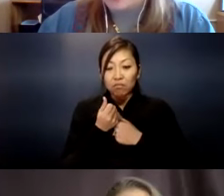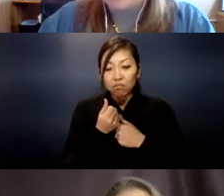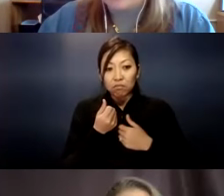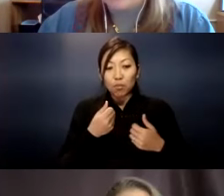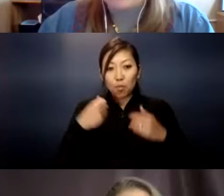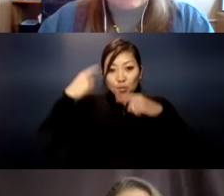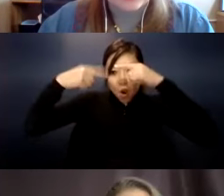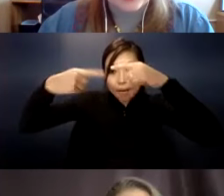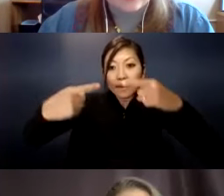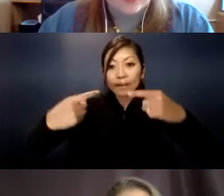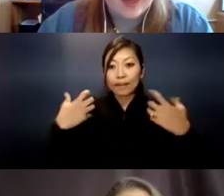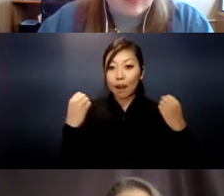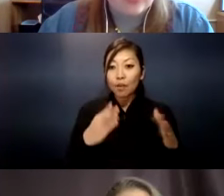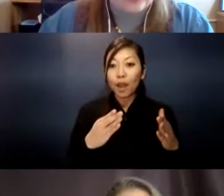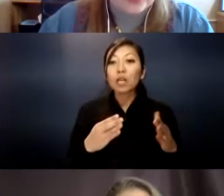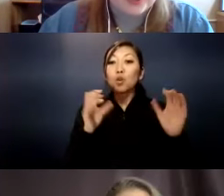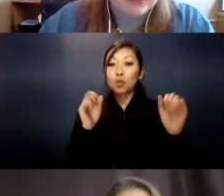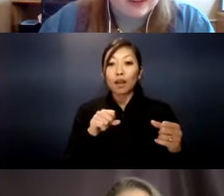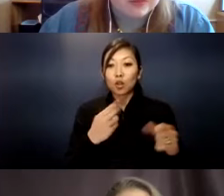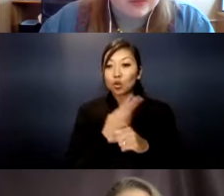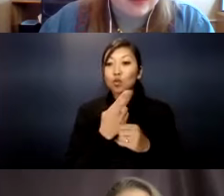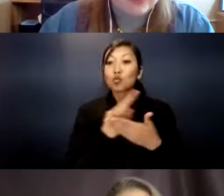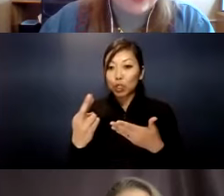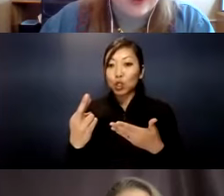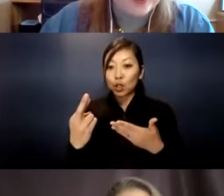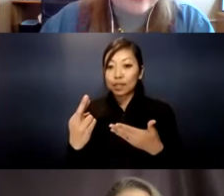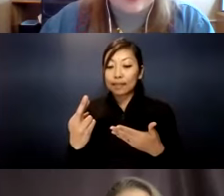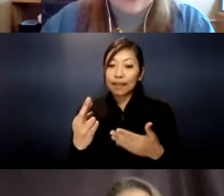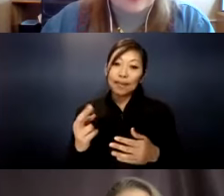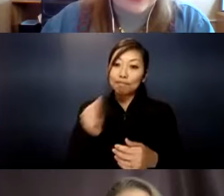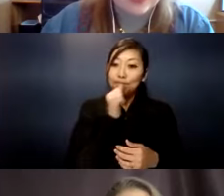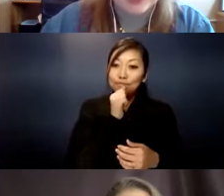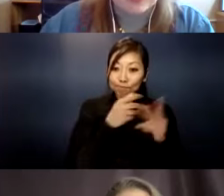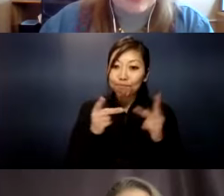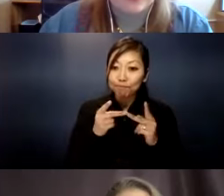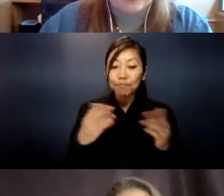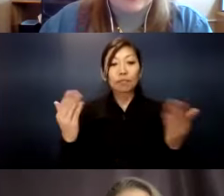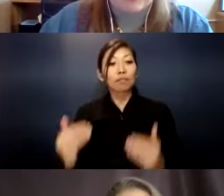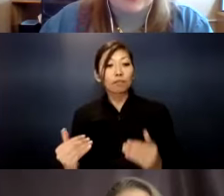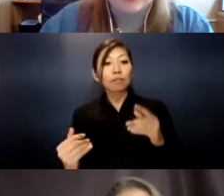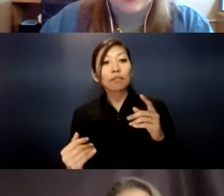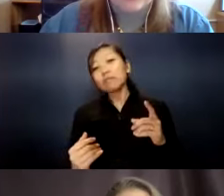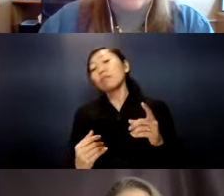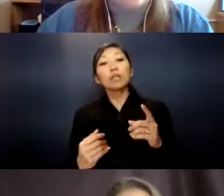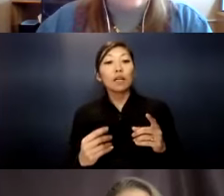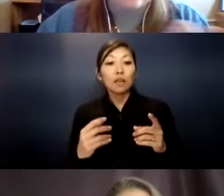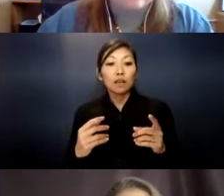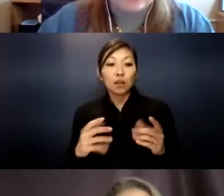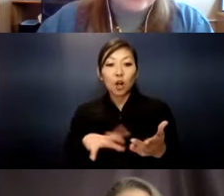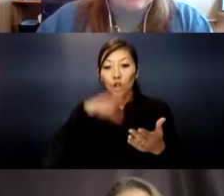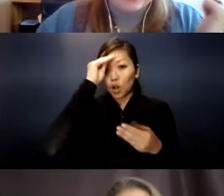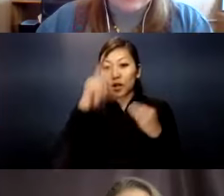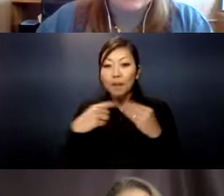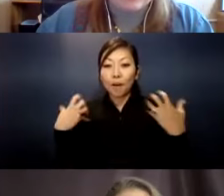Some additional recommendations I have for working with young people, for talking about healthy relationships with young people, is